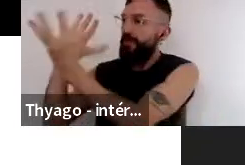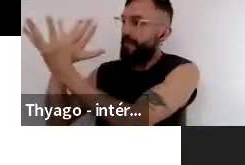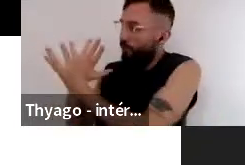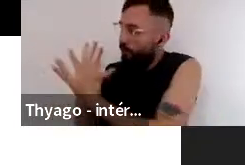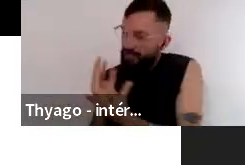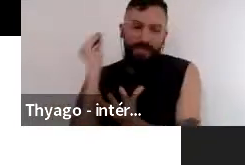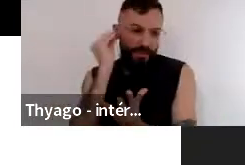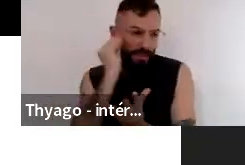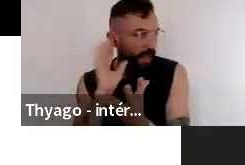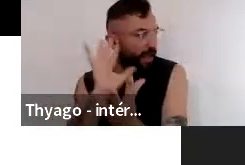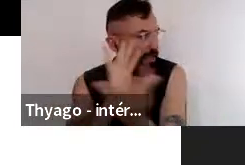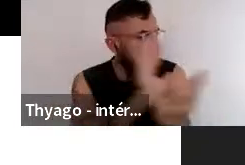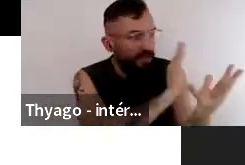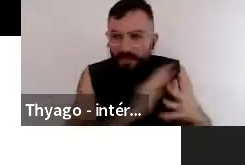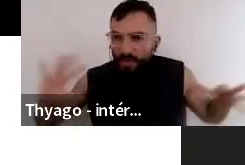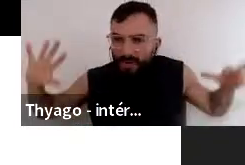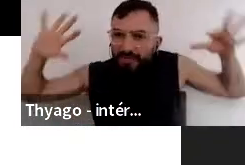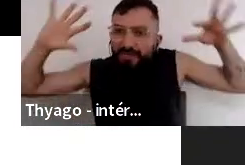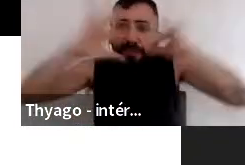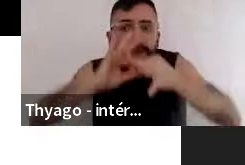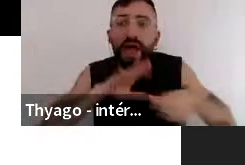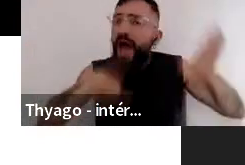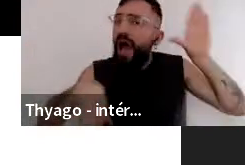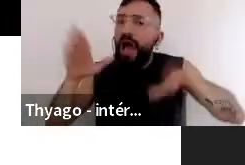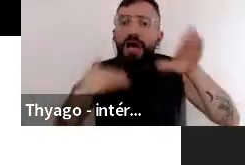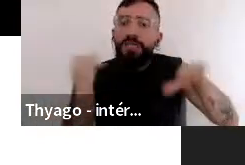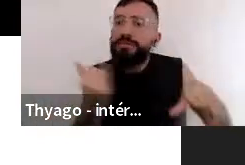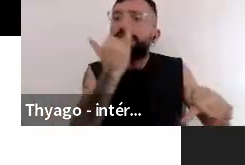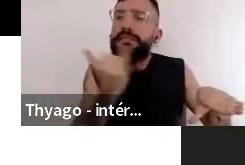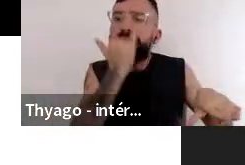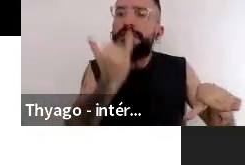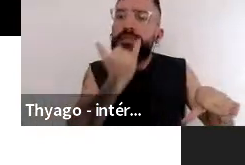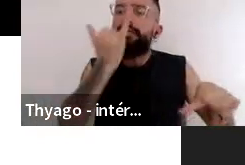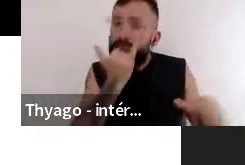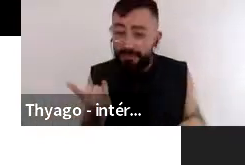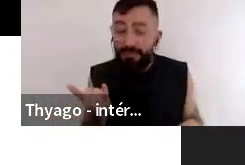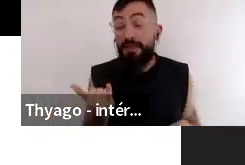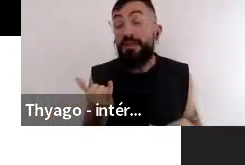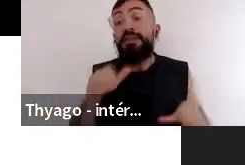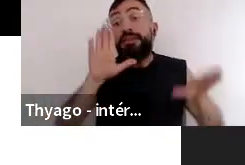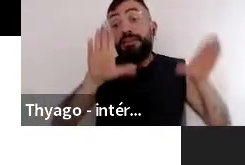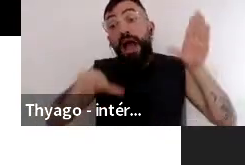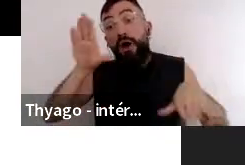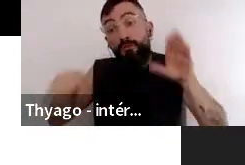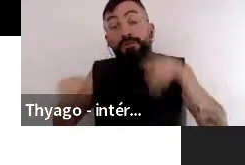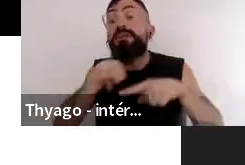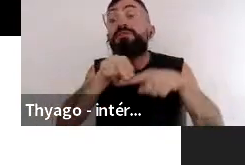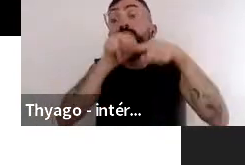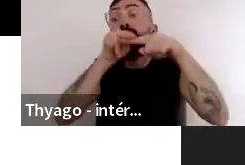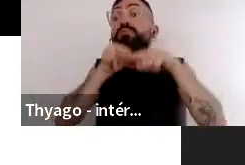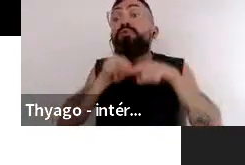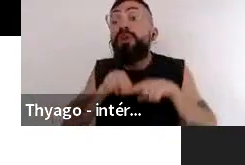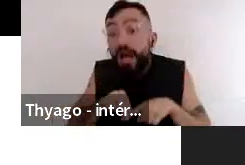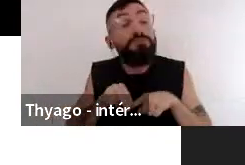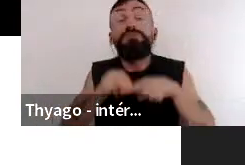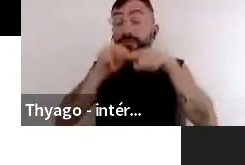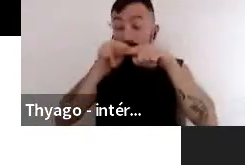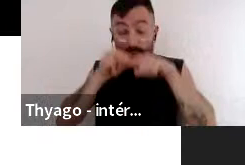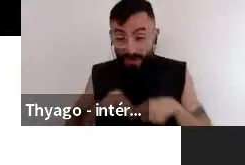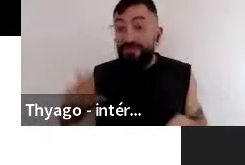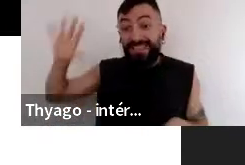A reason for that is that